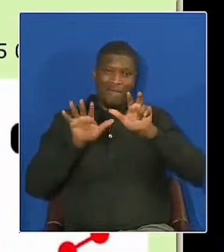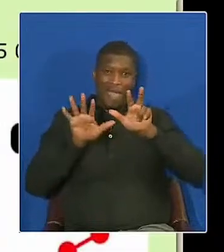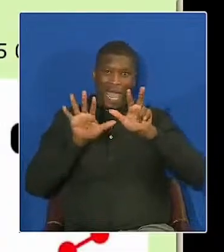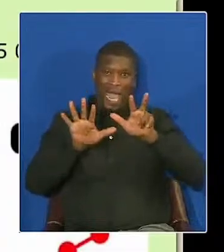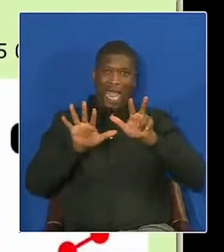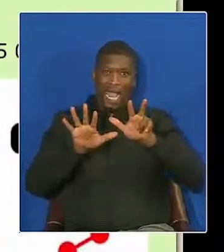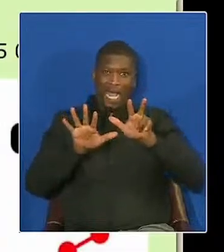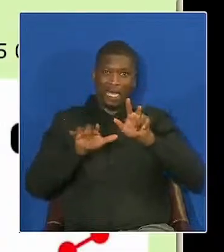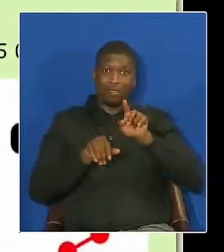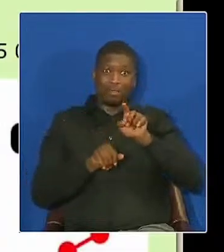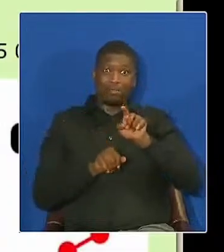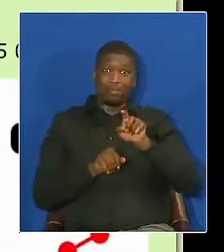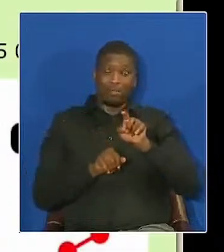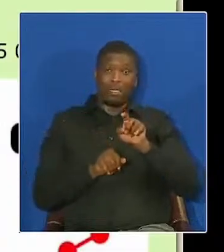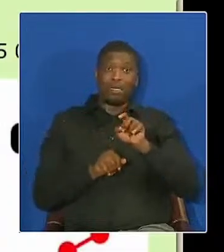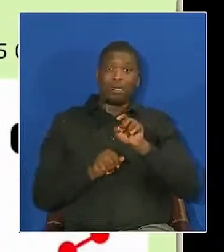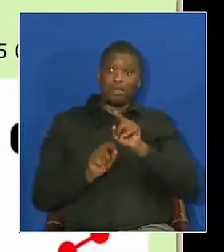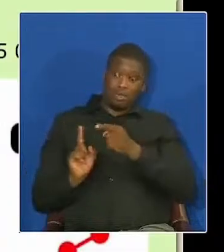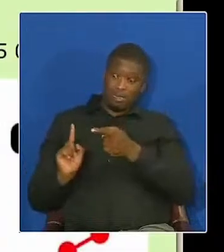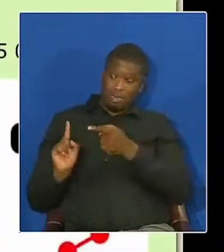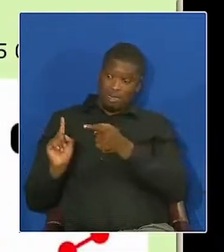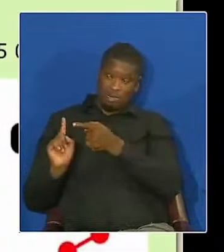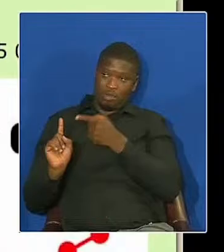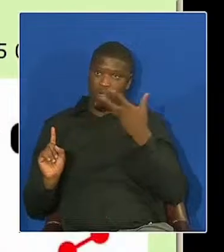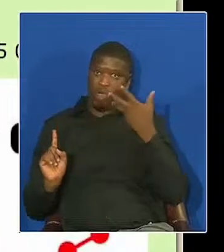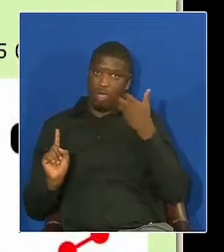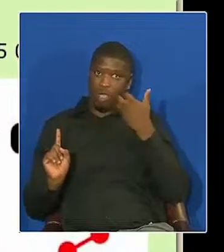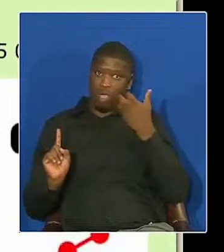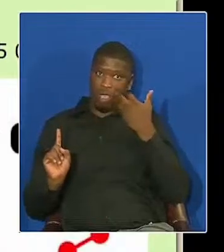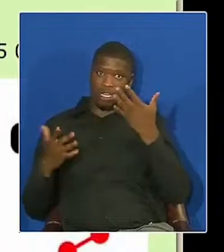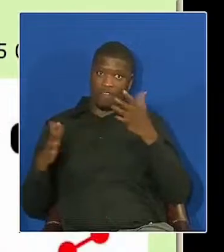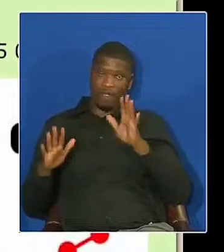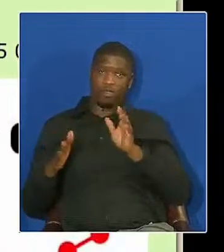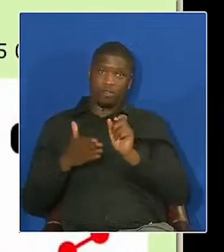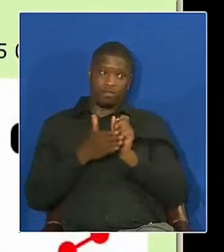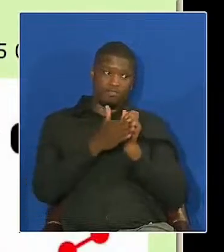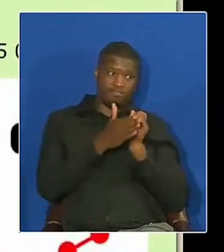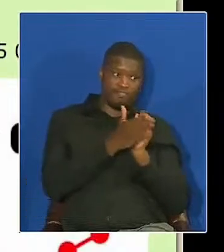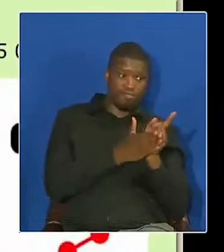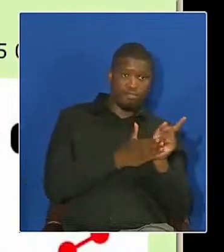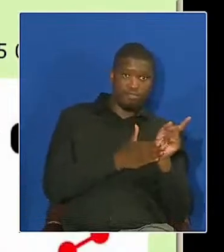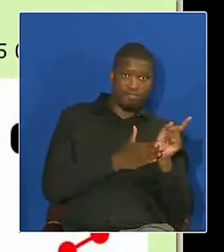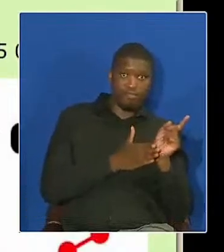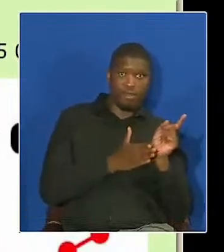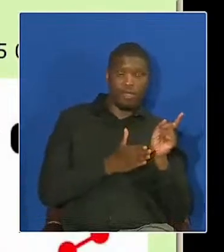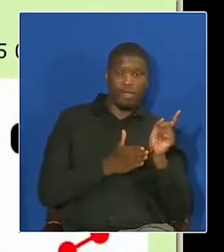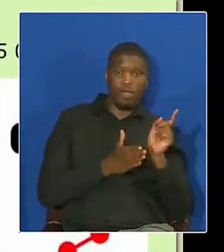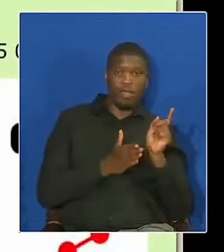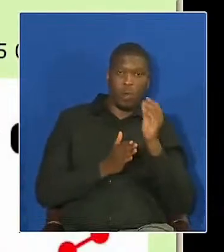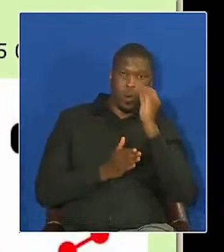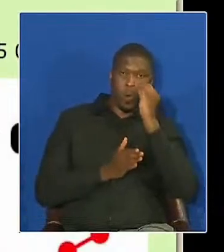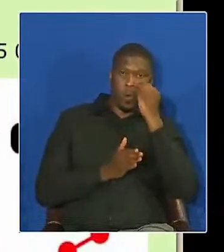8:58, Mr. Dlamini is sending a News 24